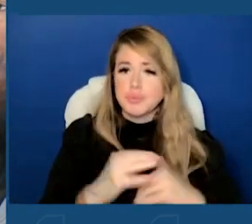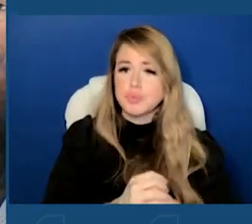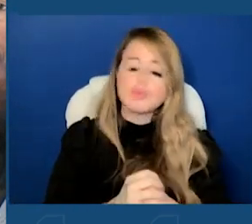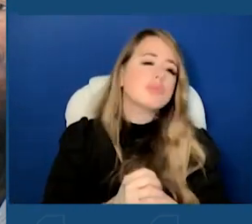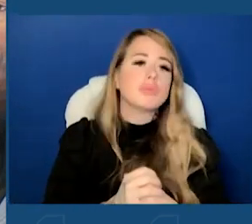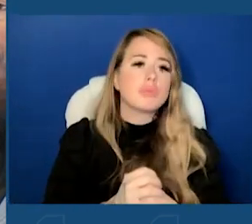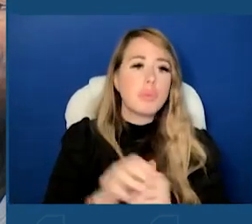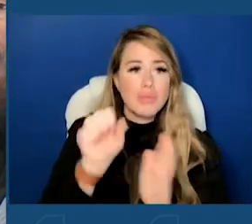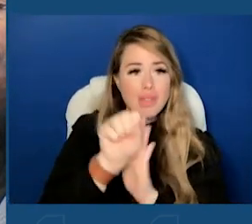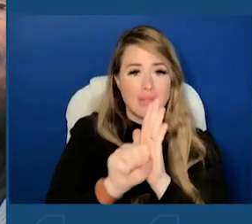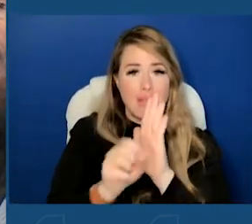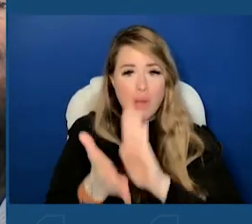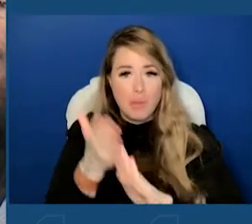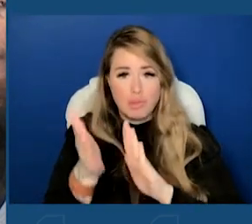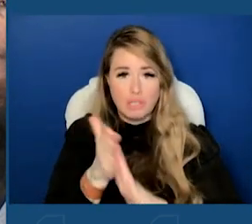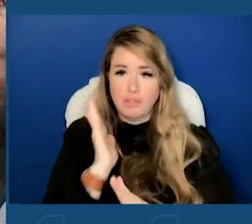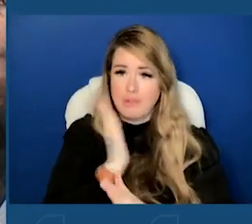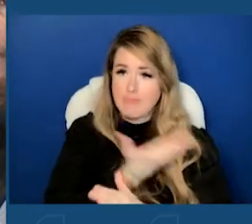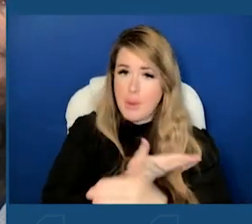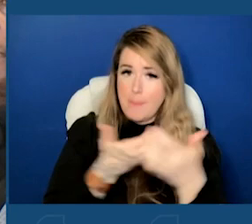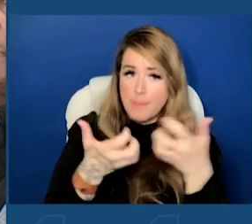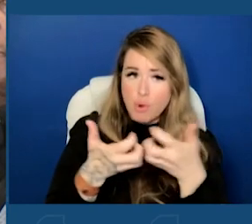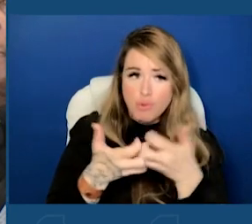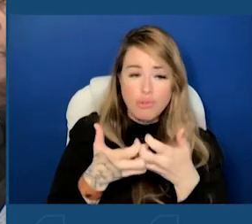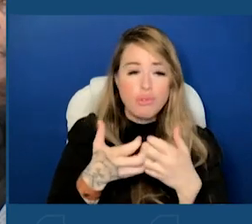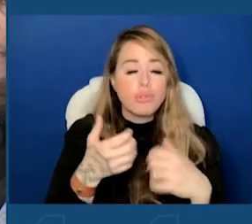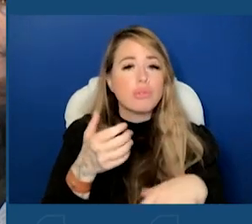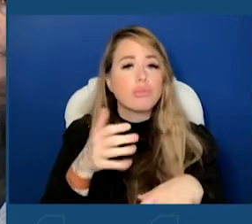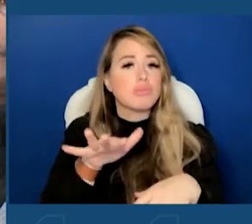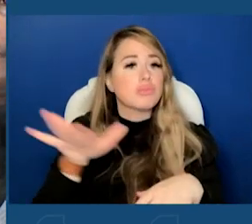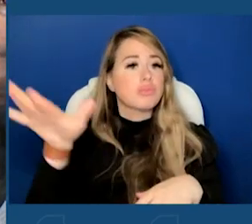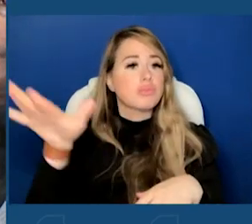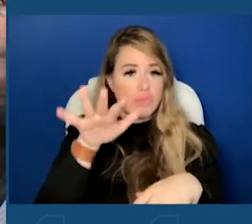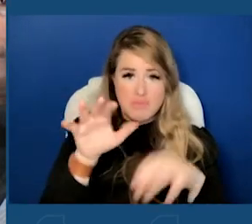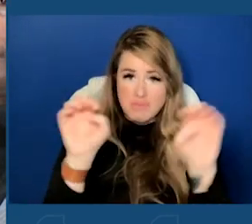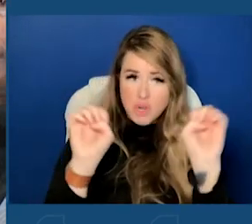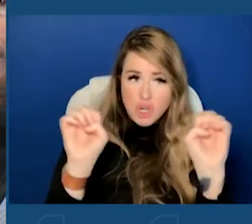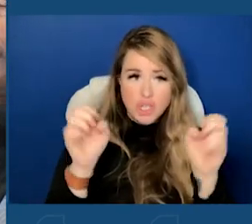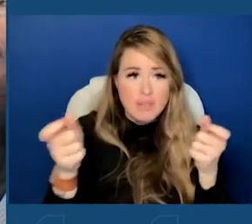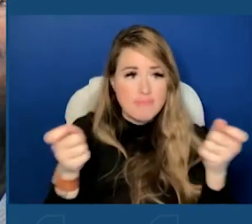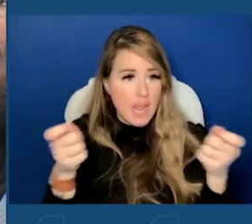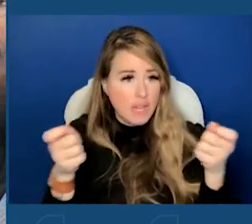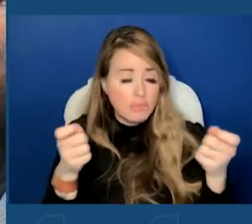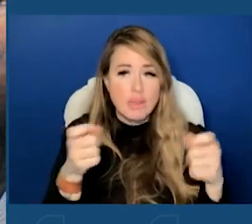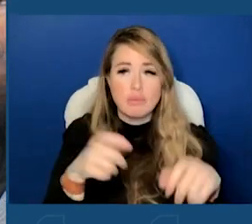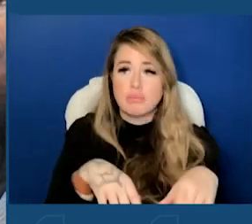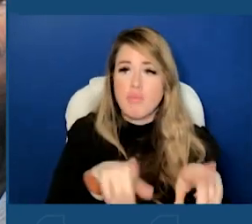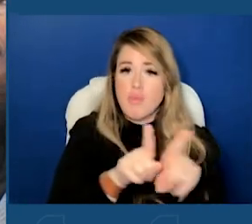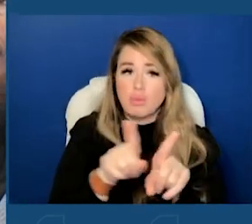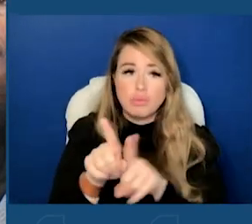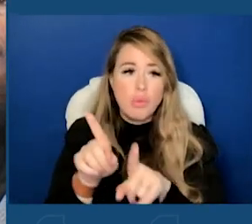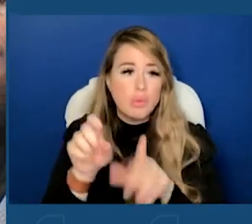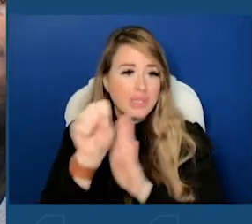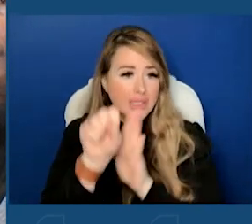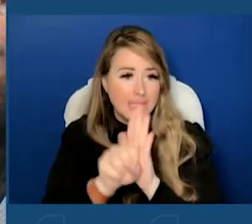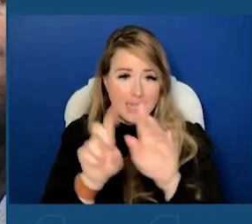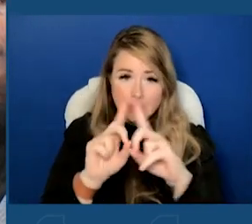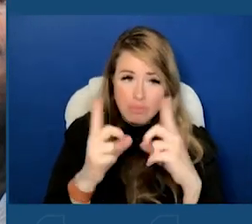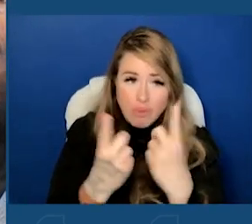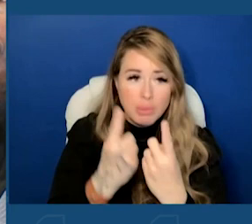State operations and our partners at Thruway, at Emergency Management, as well as the State Department